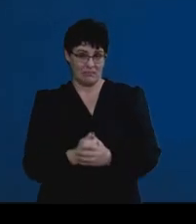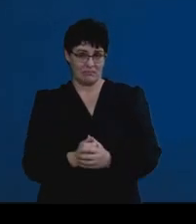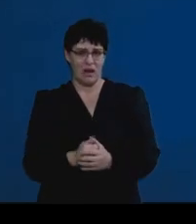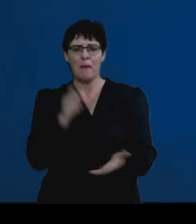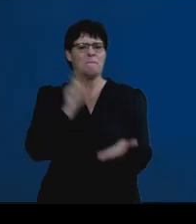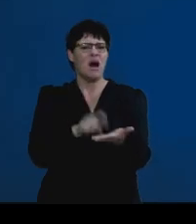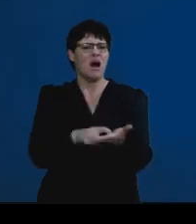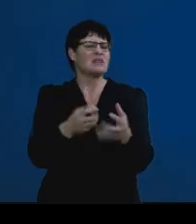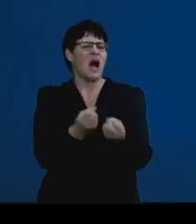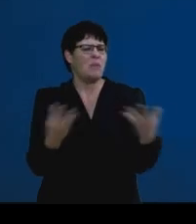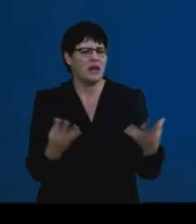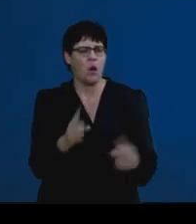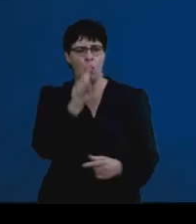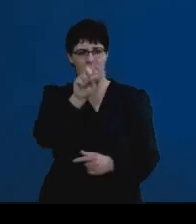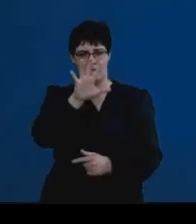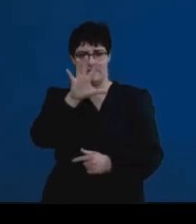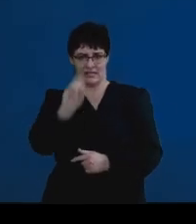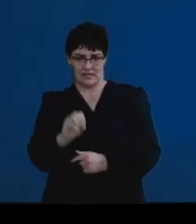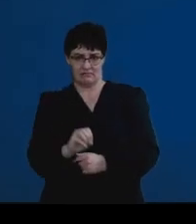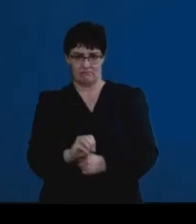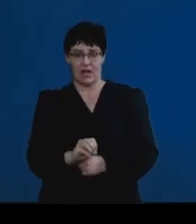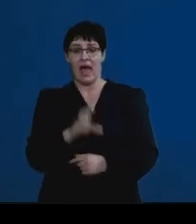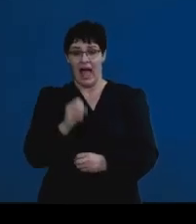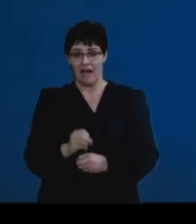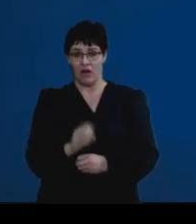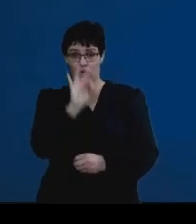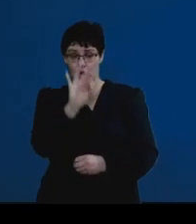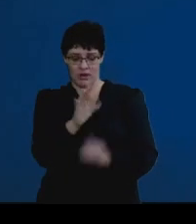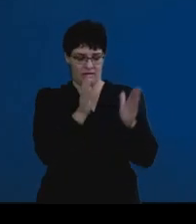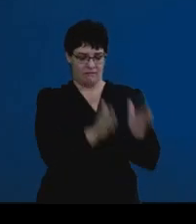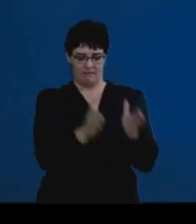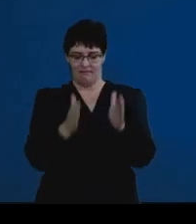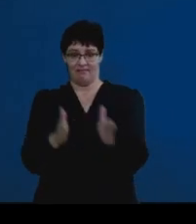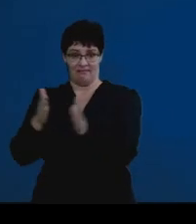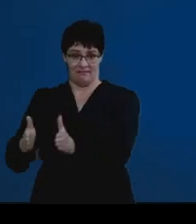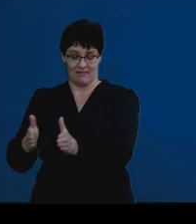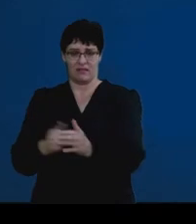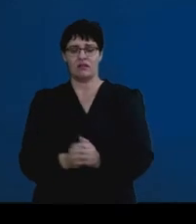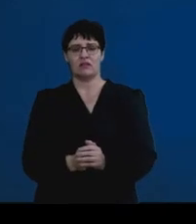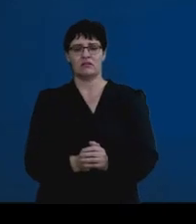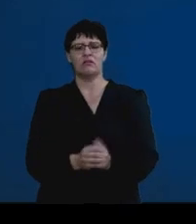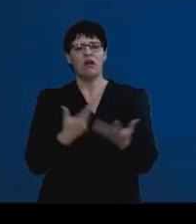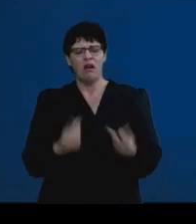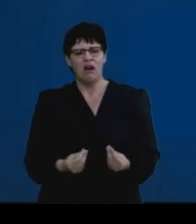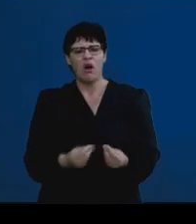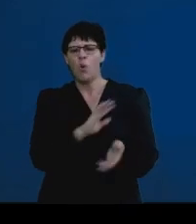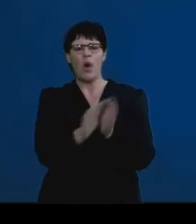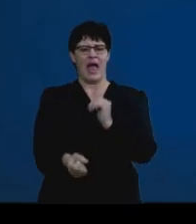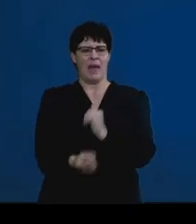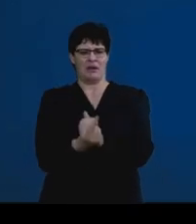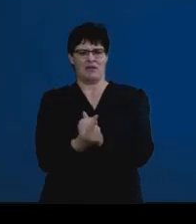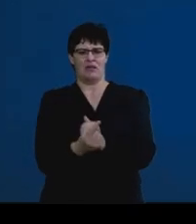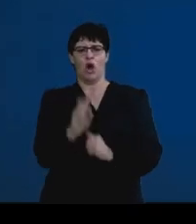marks, and we know that there are 3 sections. Let's take some time to look at what happens in